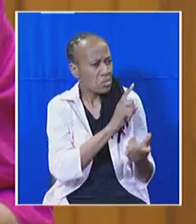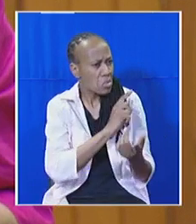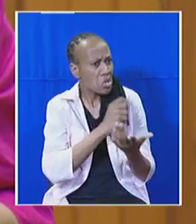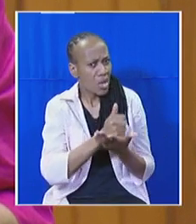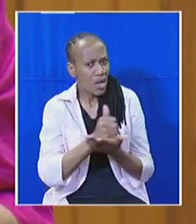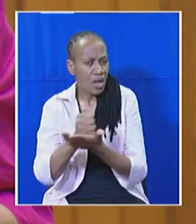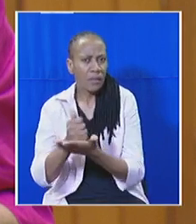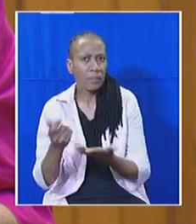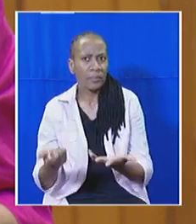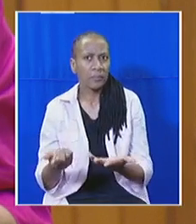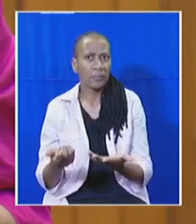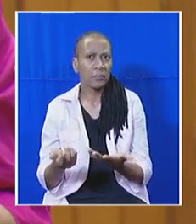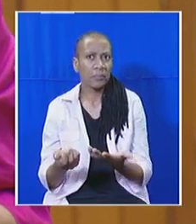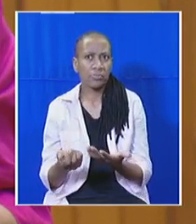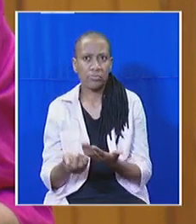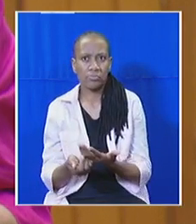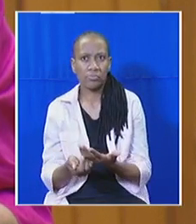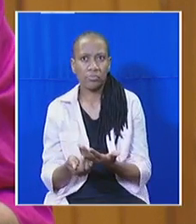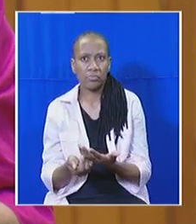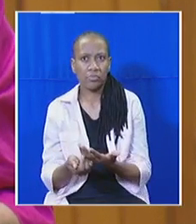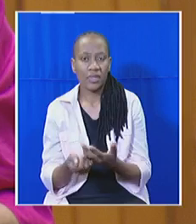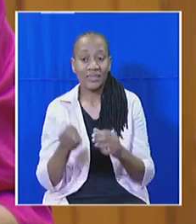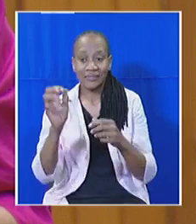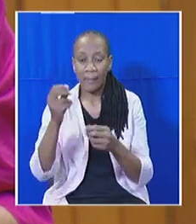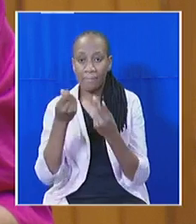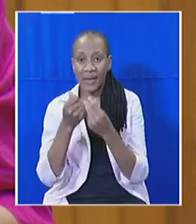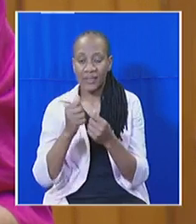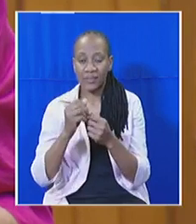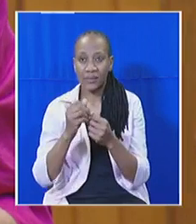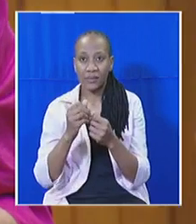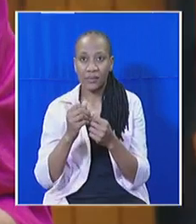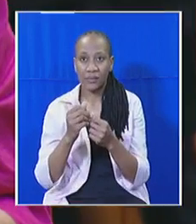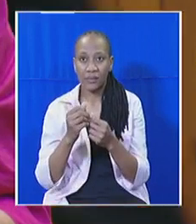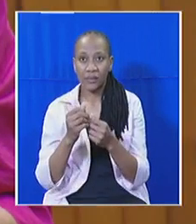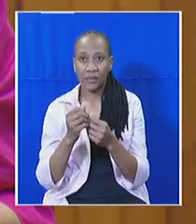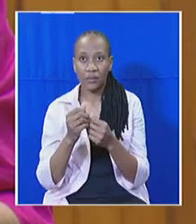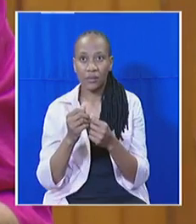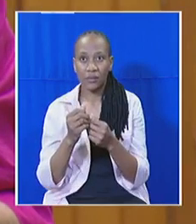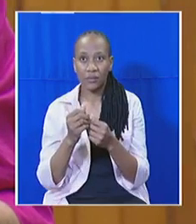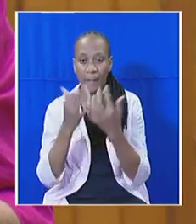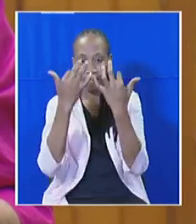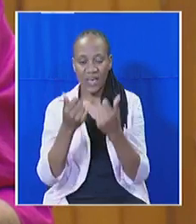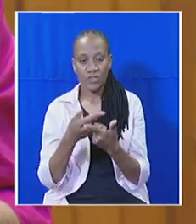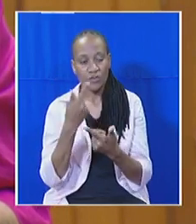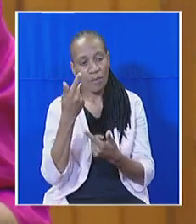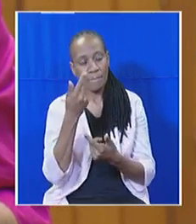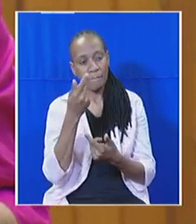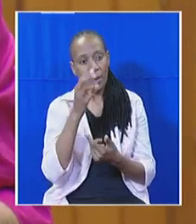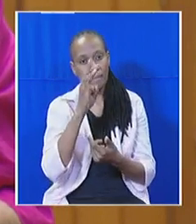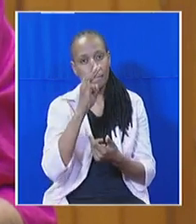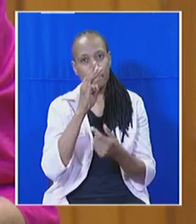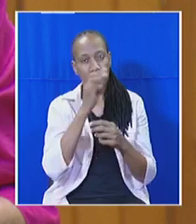and unnecessary expenditures such as a new car for Minister Motsoaledi to the point of 1.2